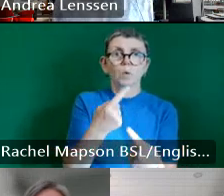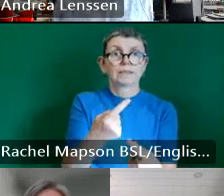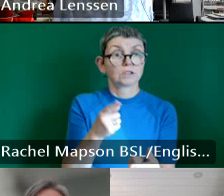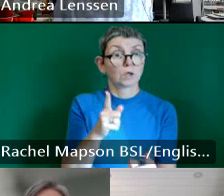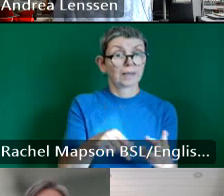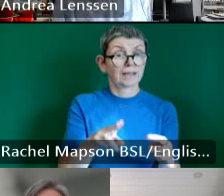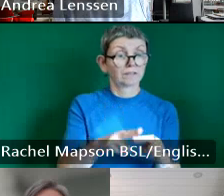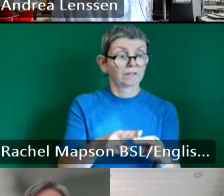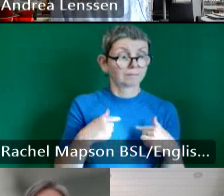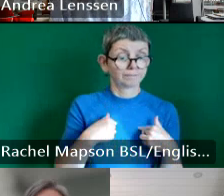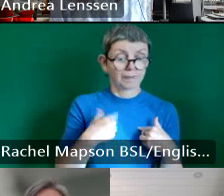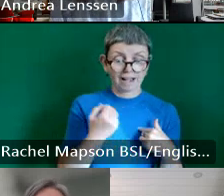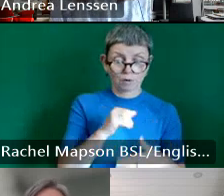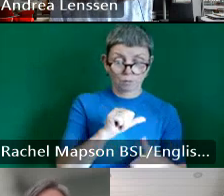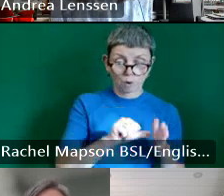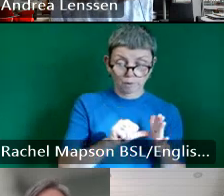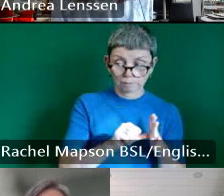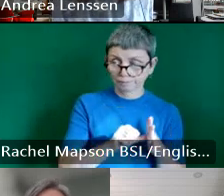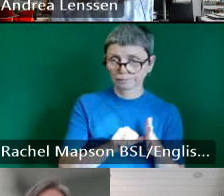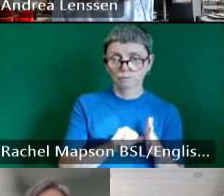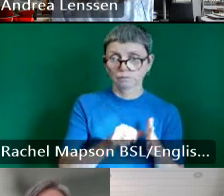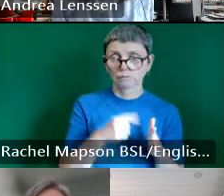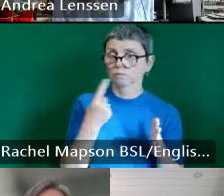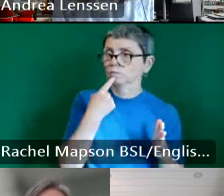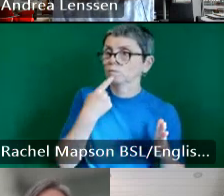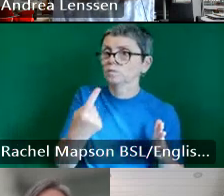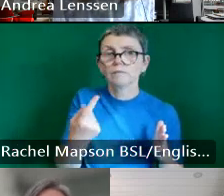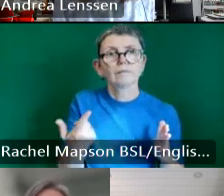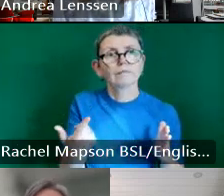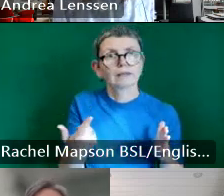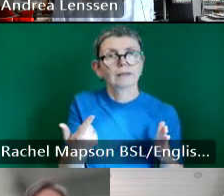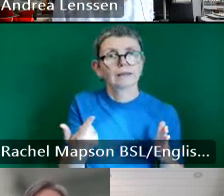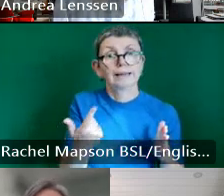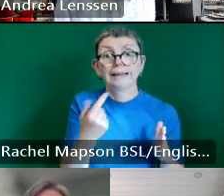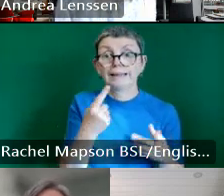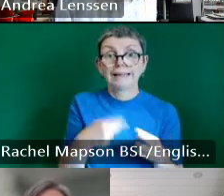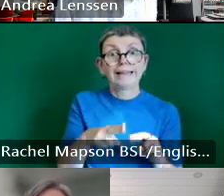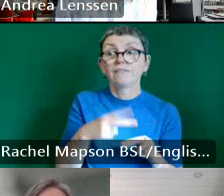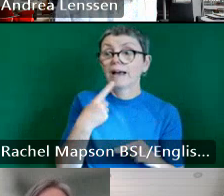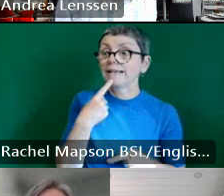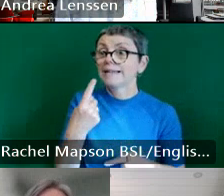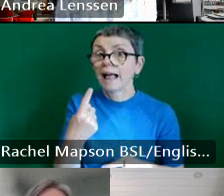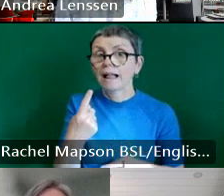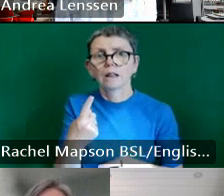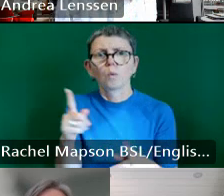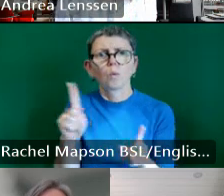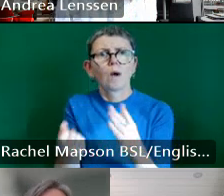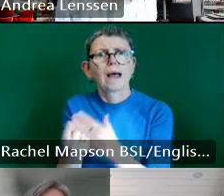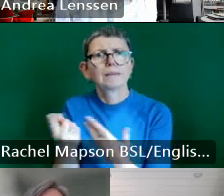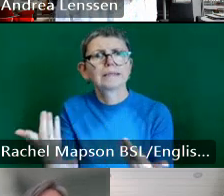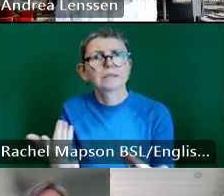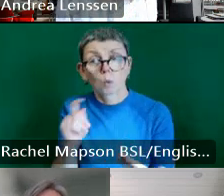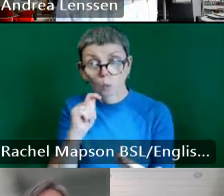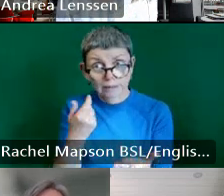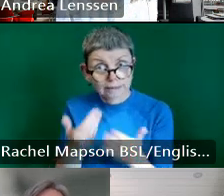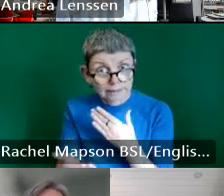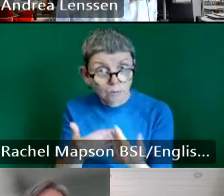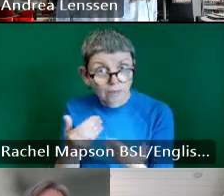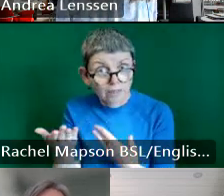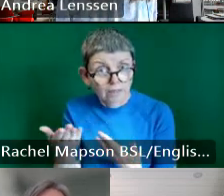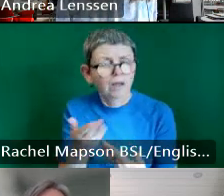I know where to go to report? Okay. And if it is reported, how will it be addressed? A lot of the times people don't